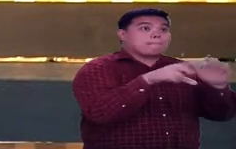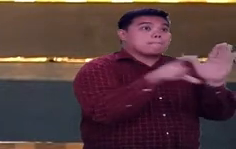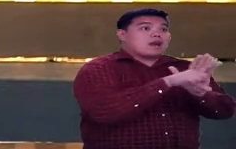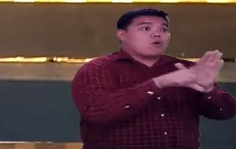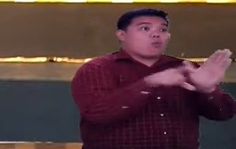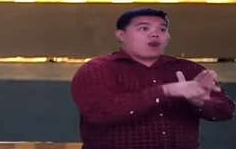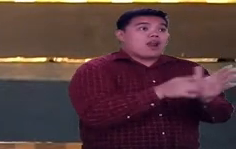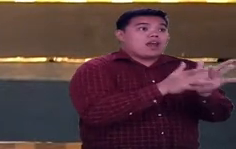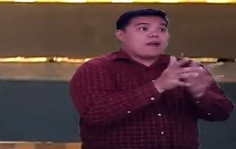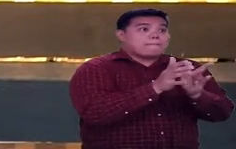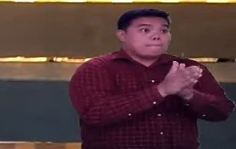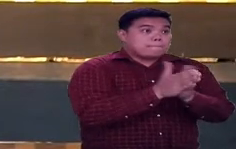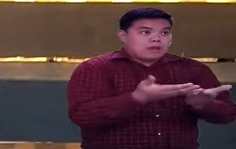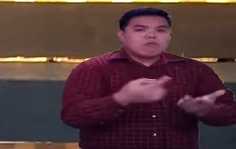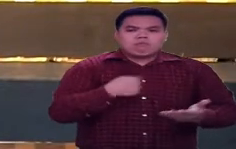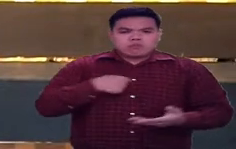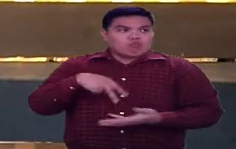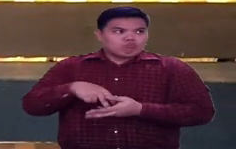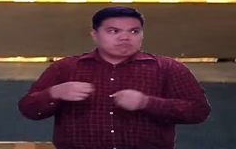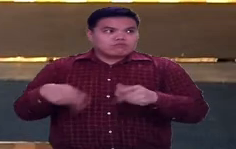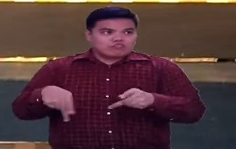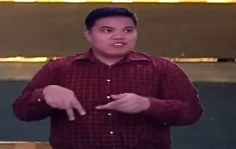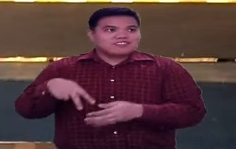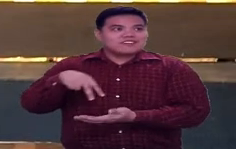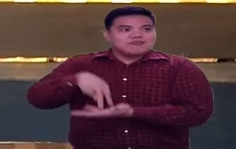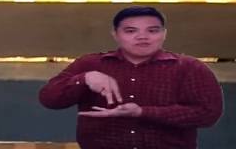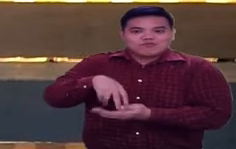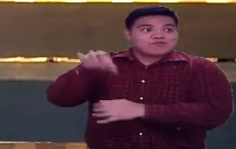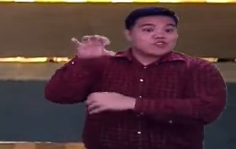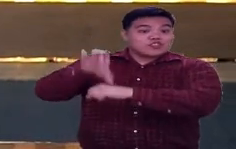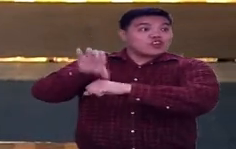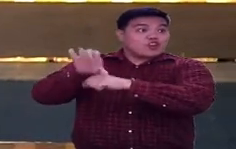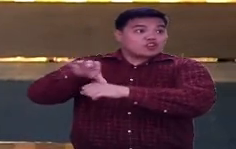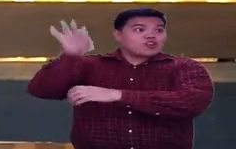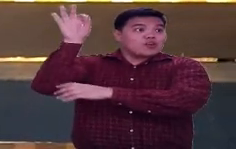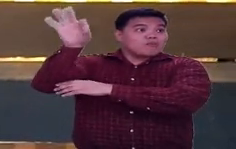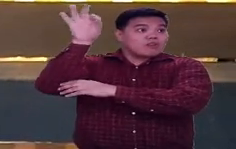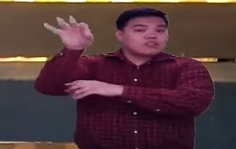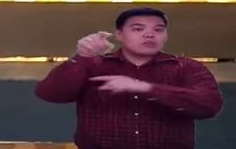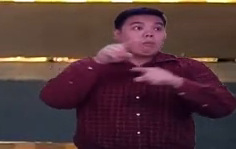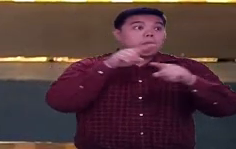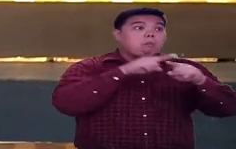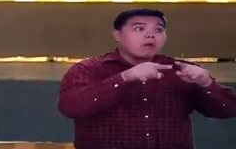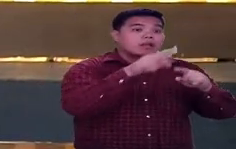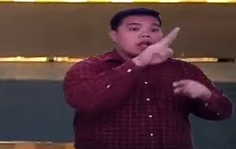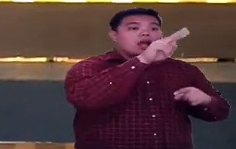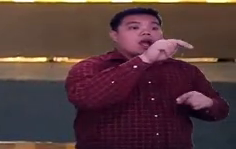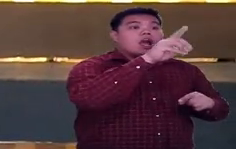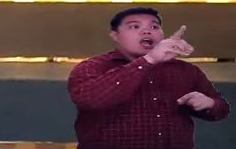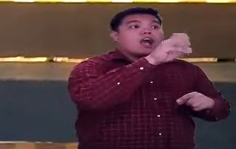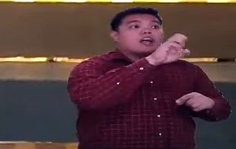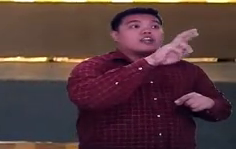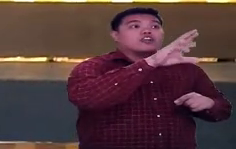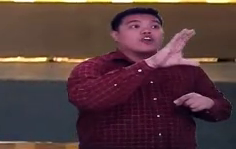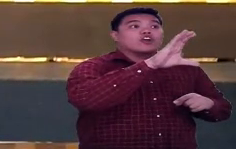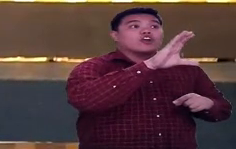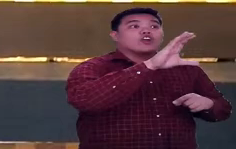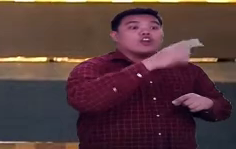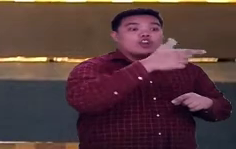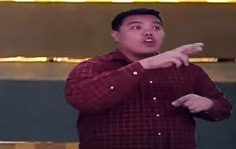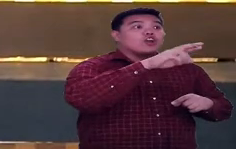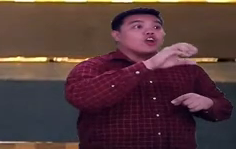opportunity to speak in a church that was known as an underground church, a